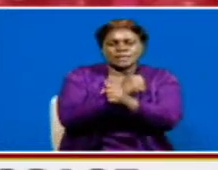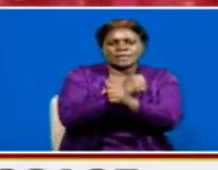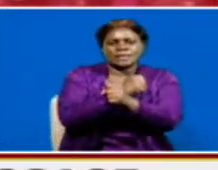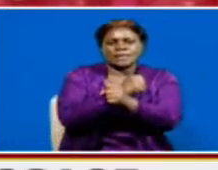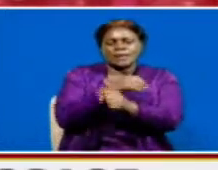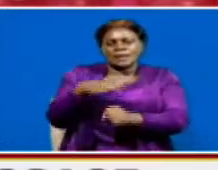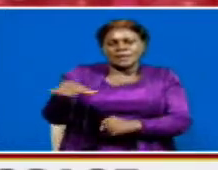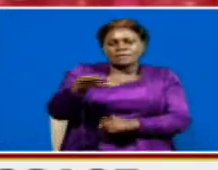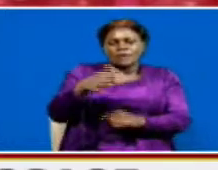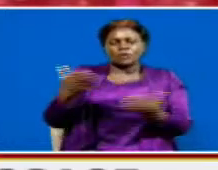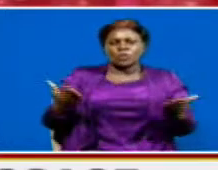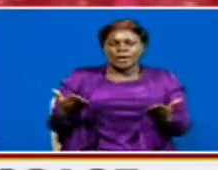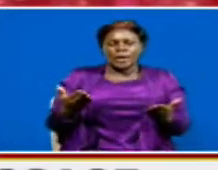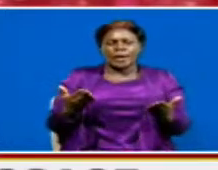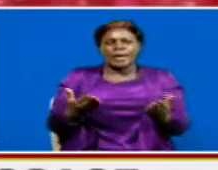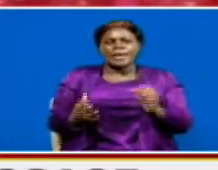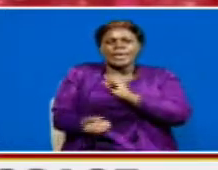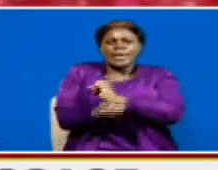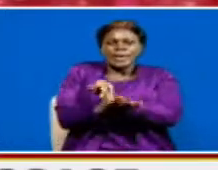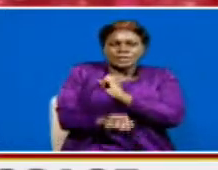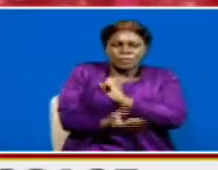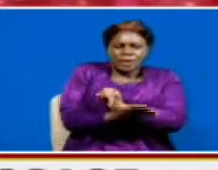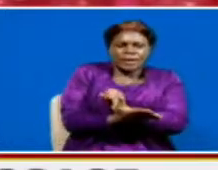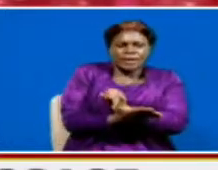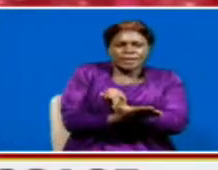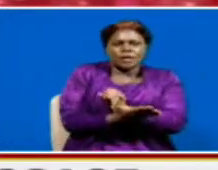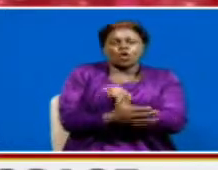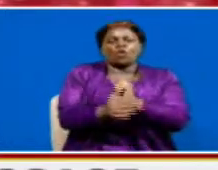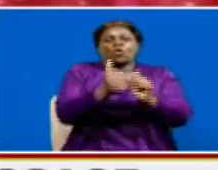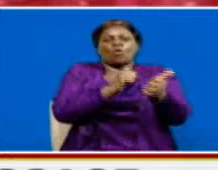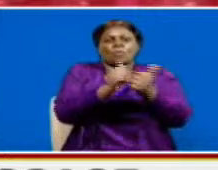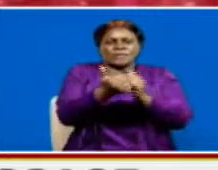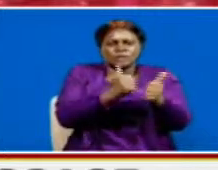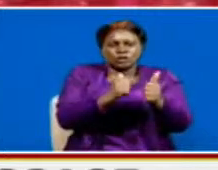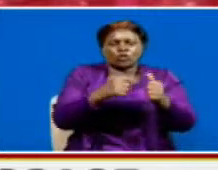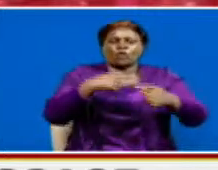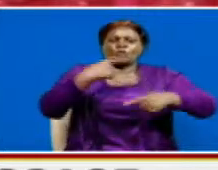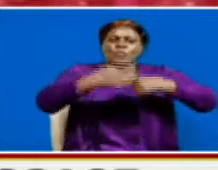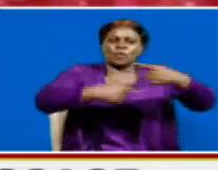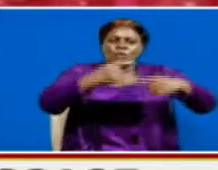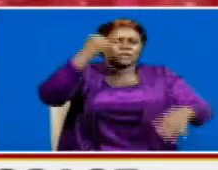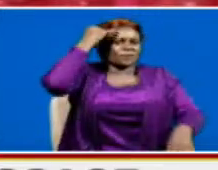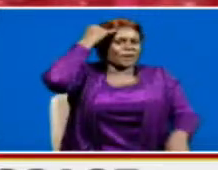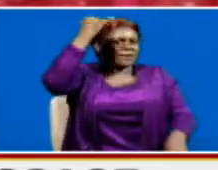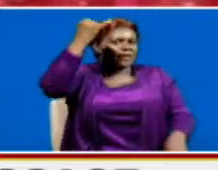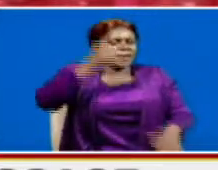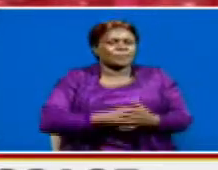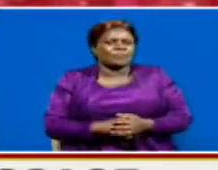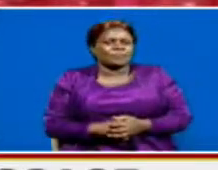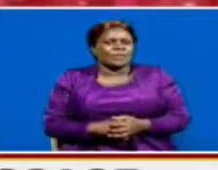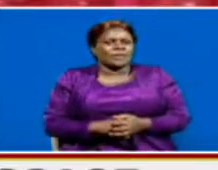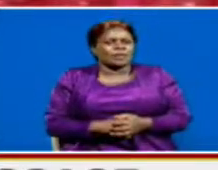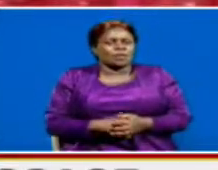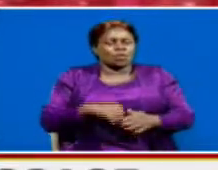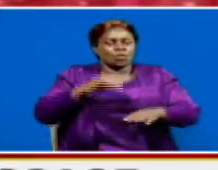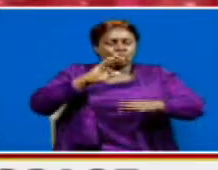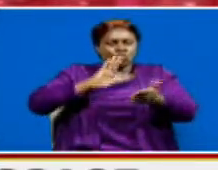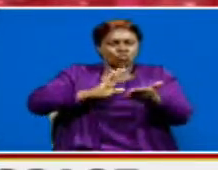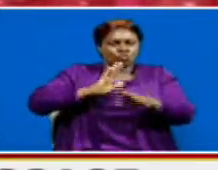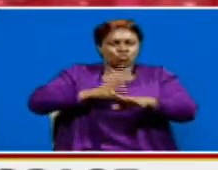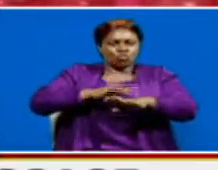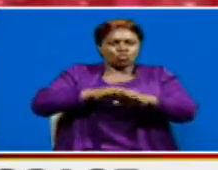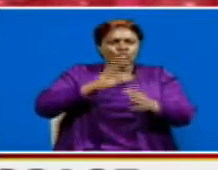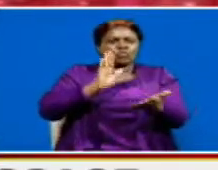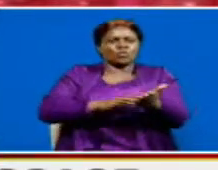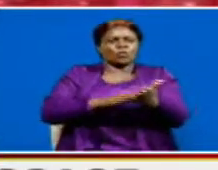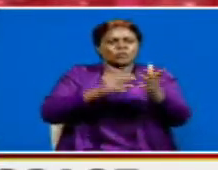in an environment defined by the competition of progressive ideas, where a good proposal